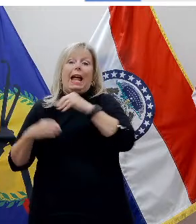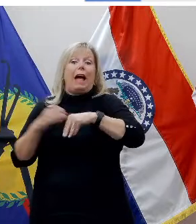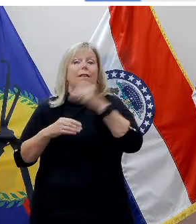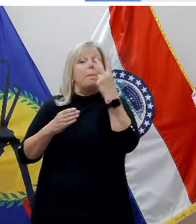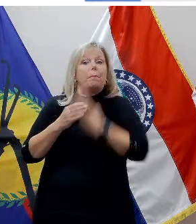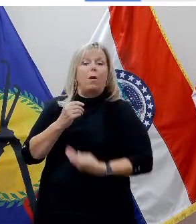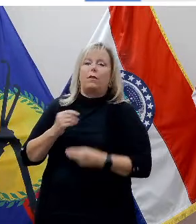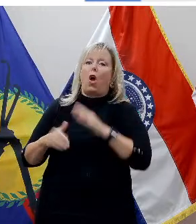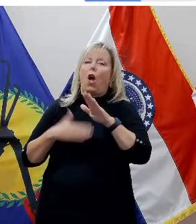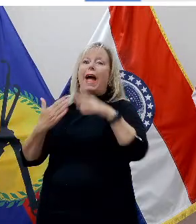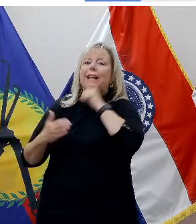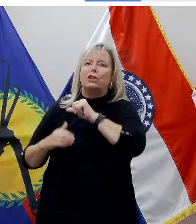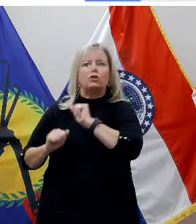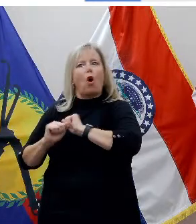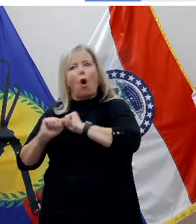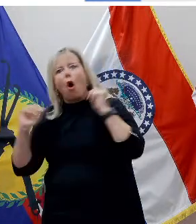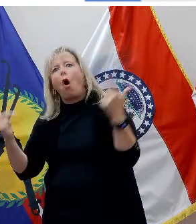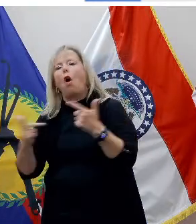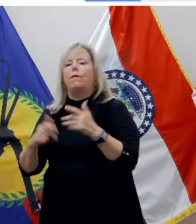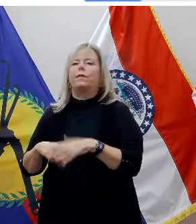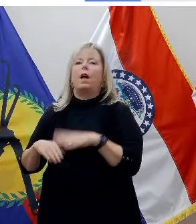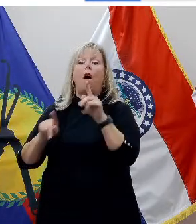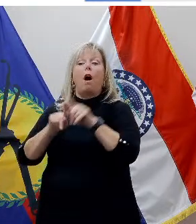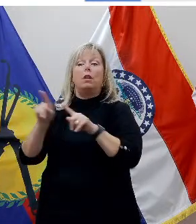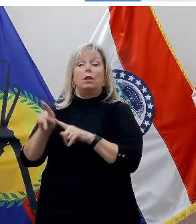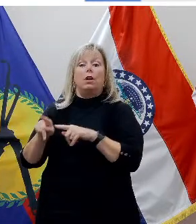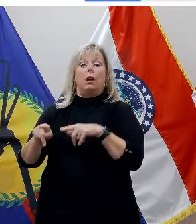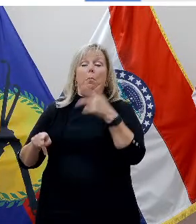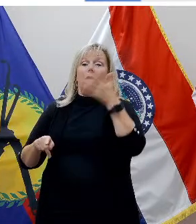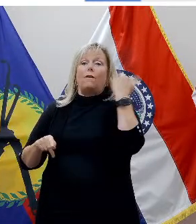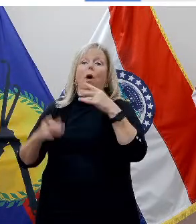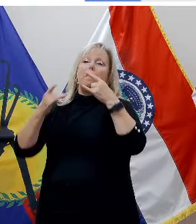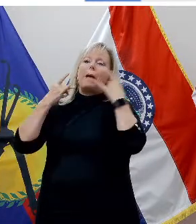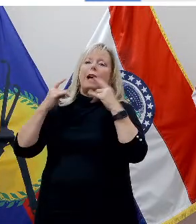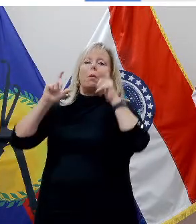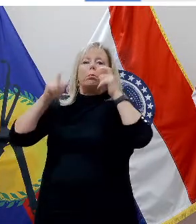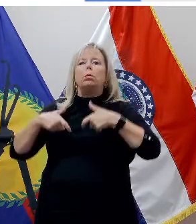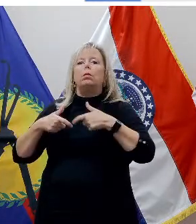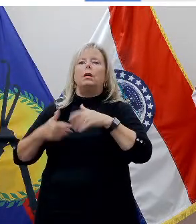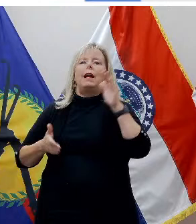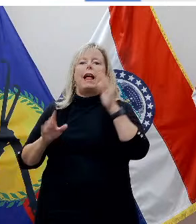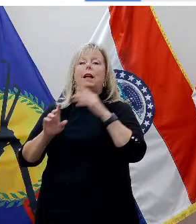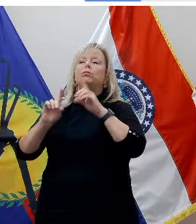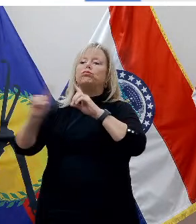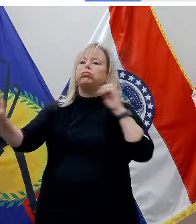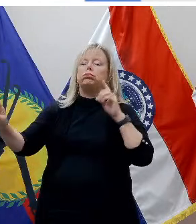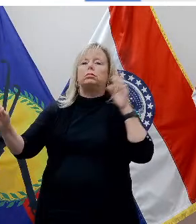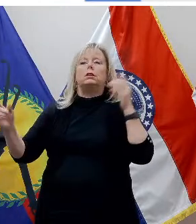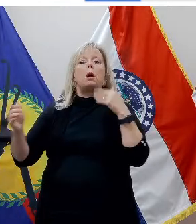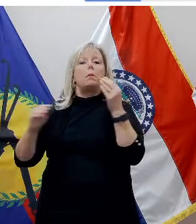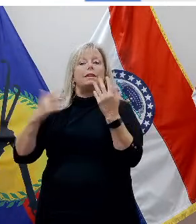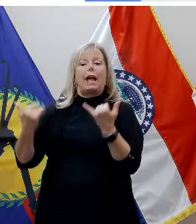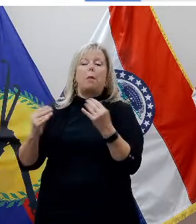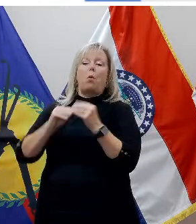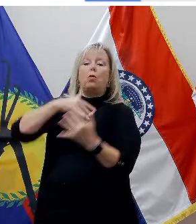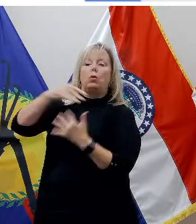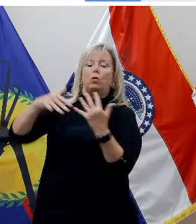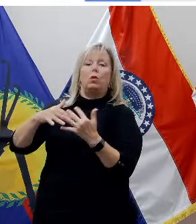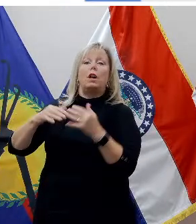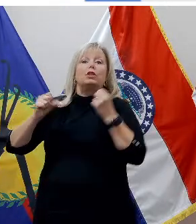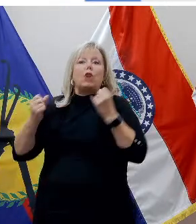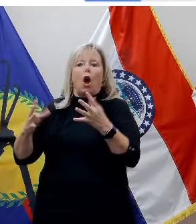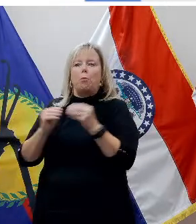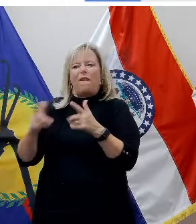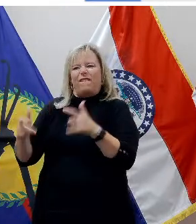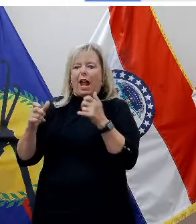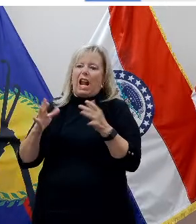for all ages. The relaxation of mitigation practices such as masking and social distancing compound our already increased